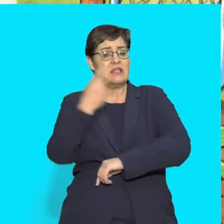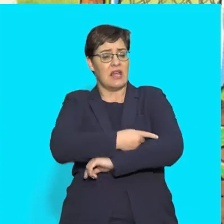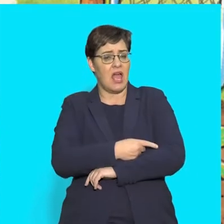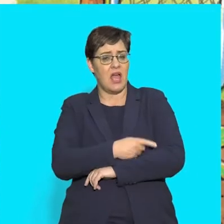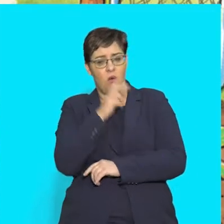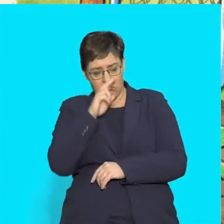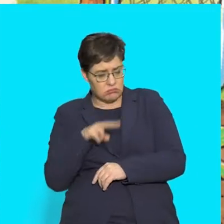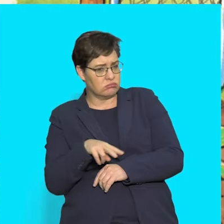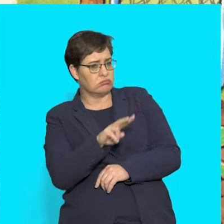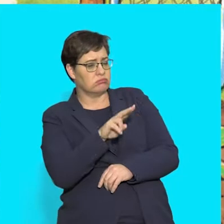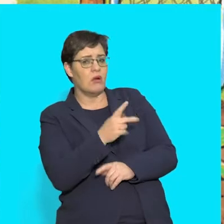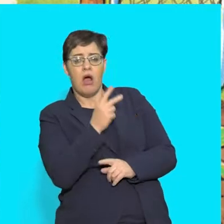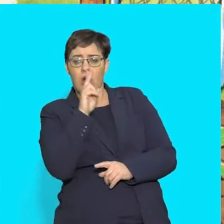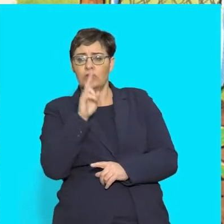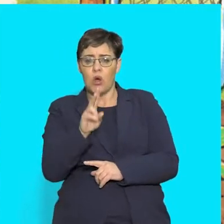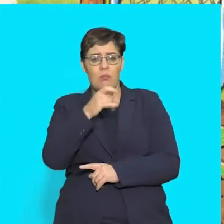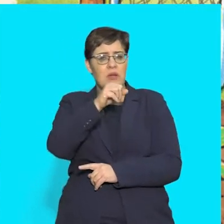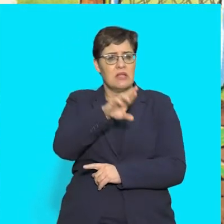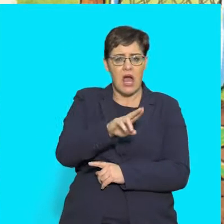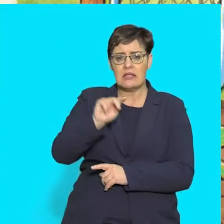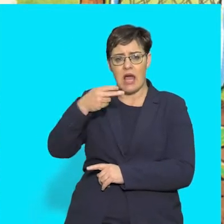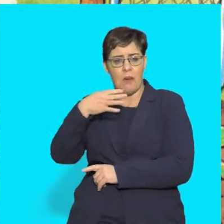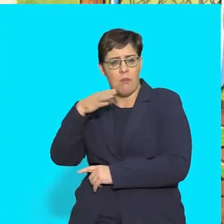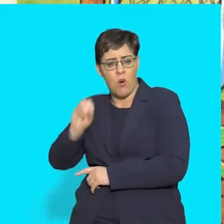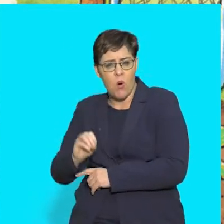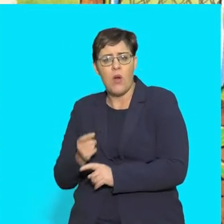when Gogo looked out of the window, she saw Peter and